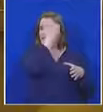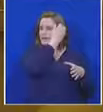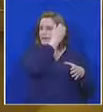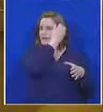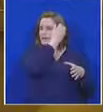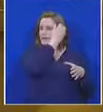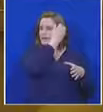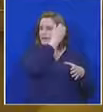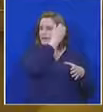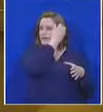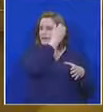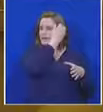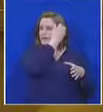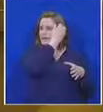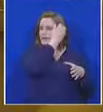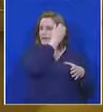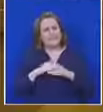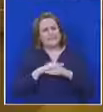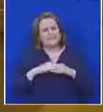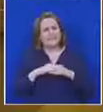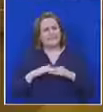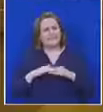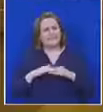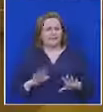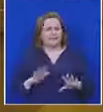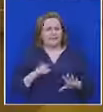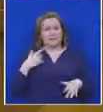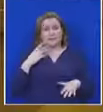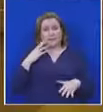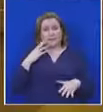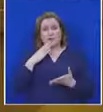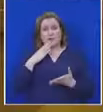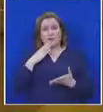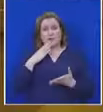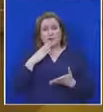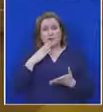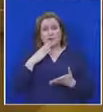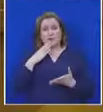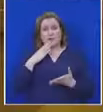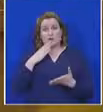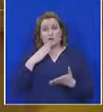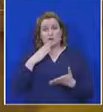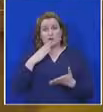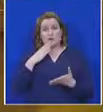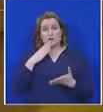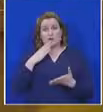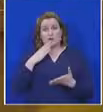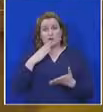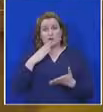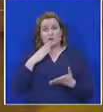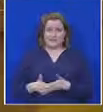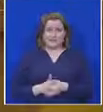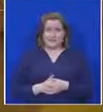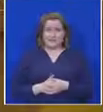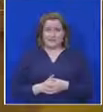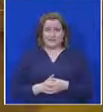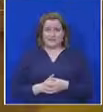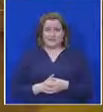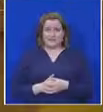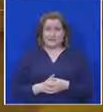whip. The resolution that you have had for a very long time, says that we are inviting the former